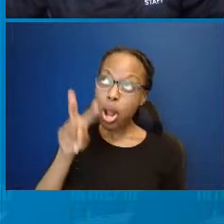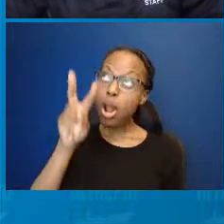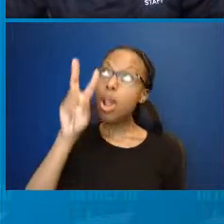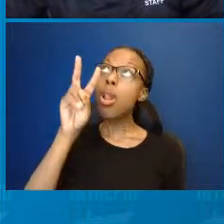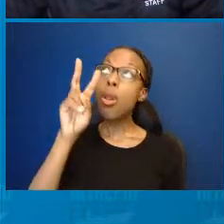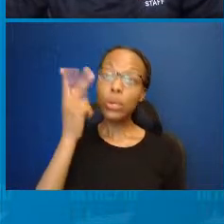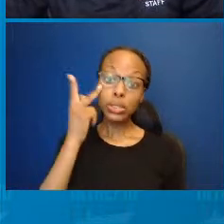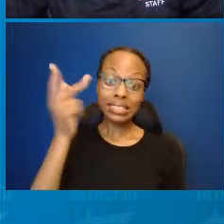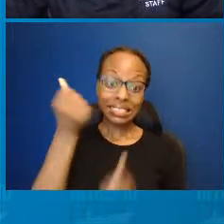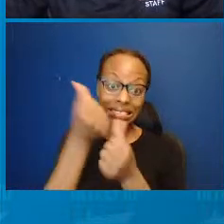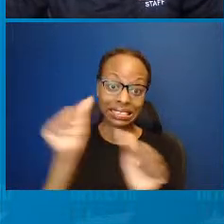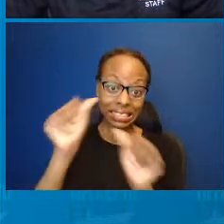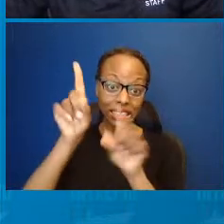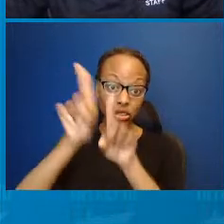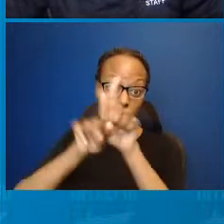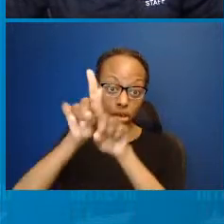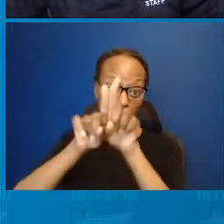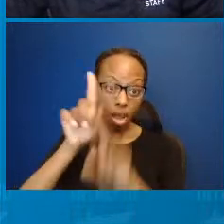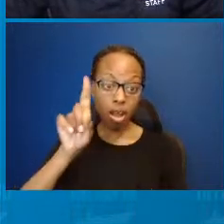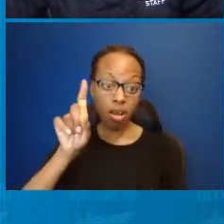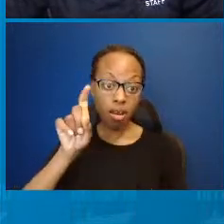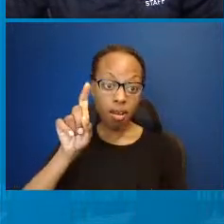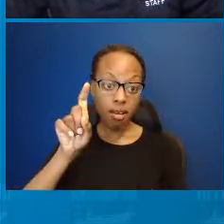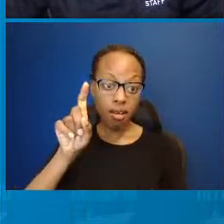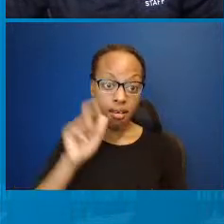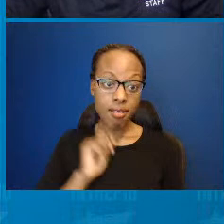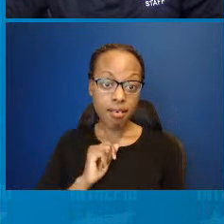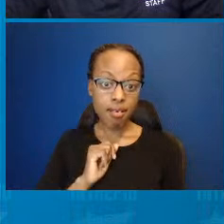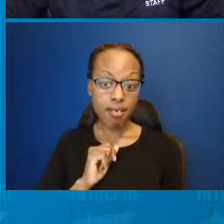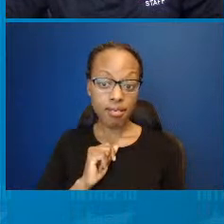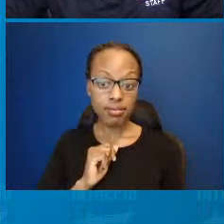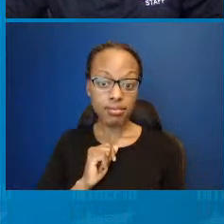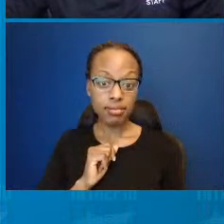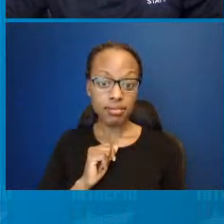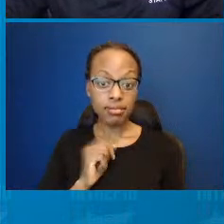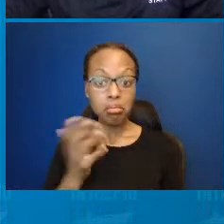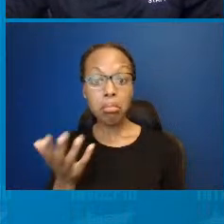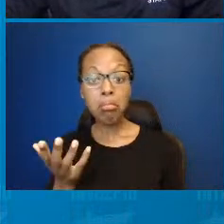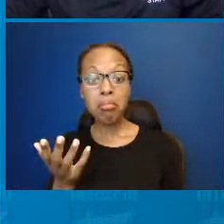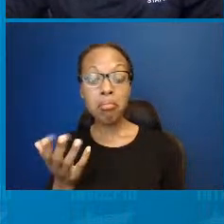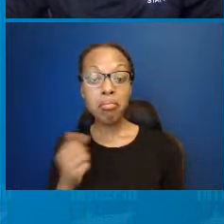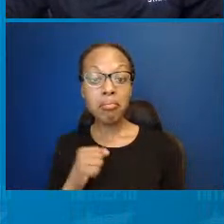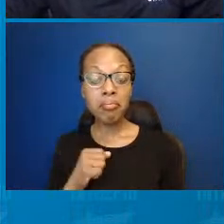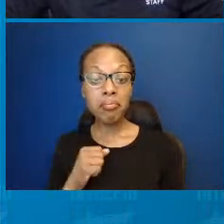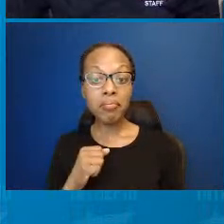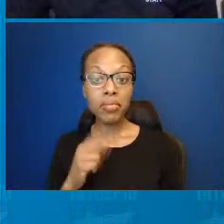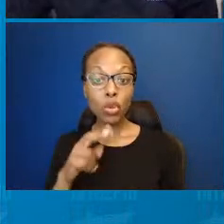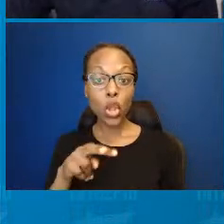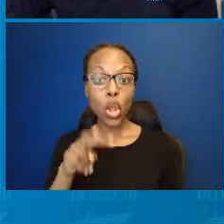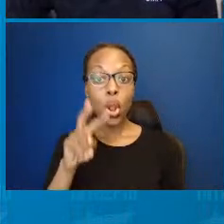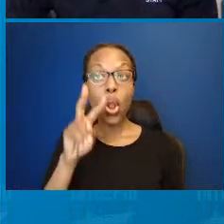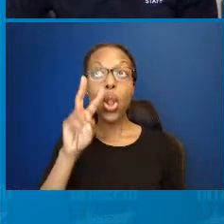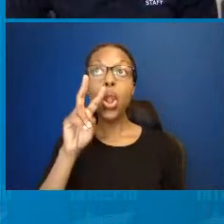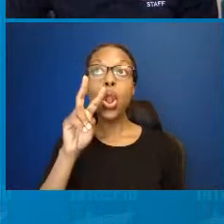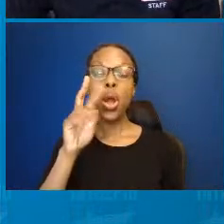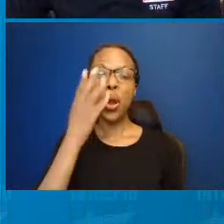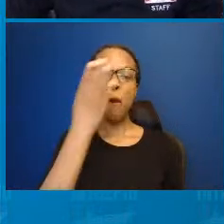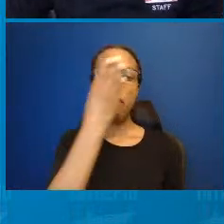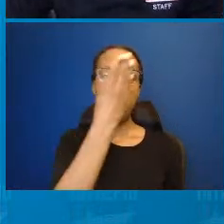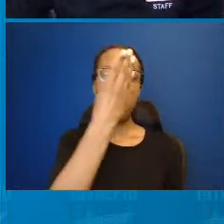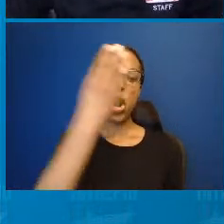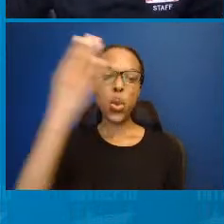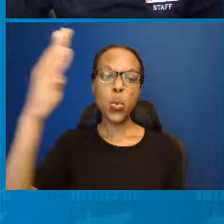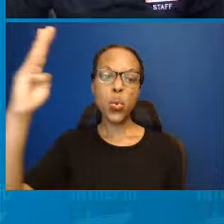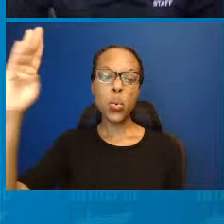any stars. Let me know if we're seeing any stars as we look up right now, right? We look up and we see this blue sky,